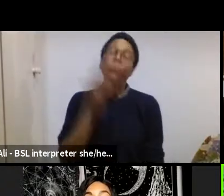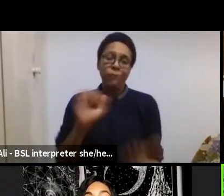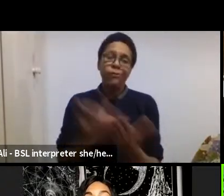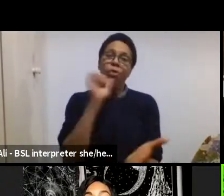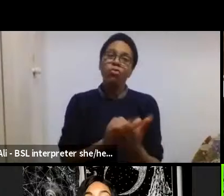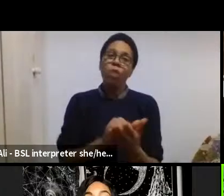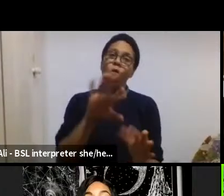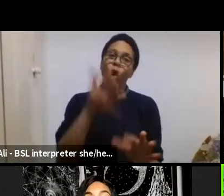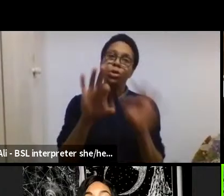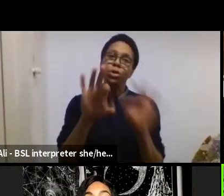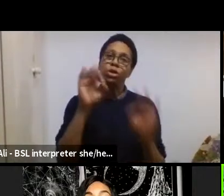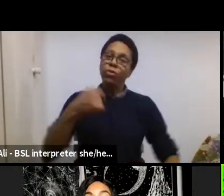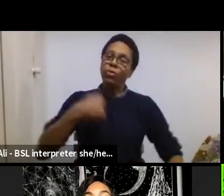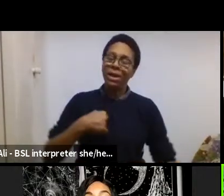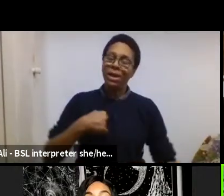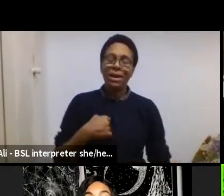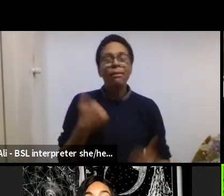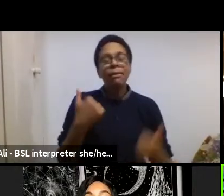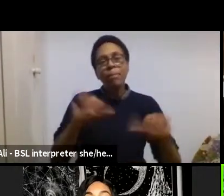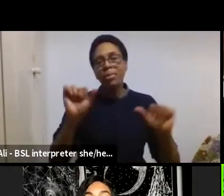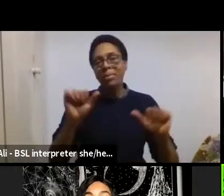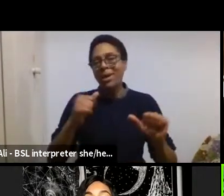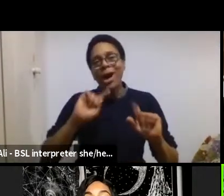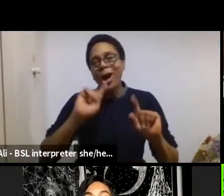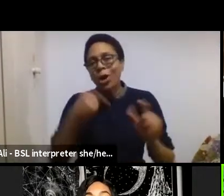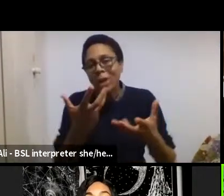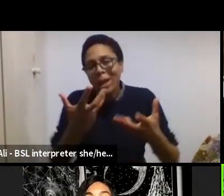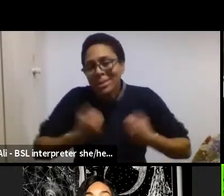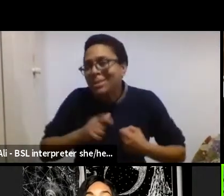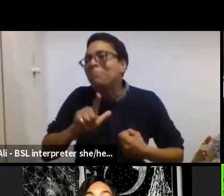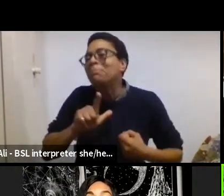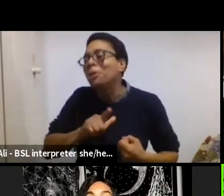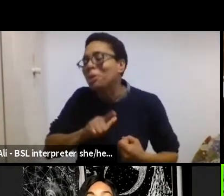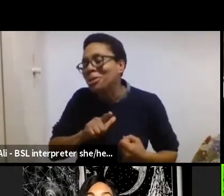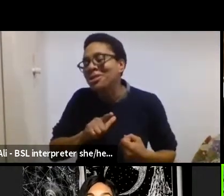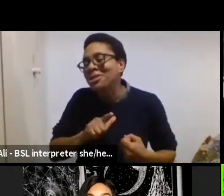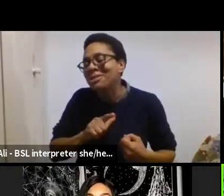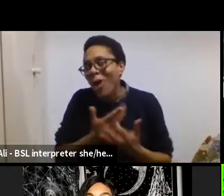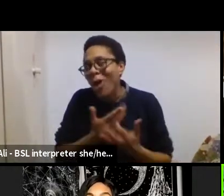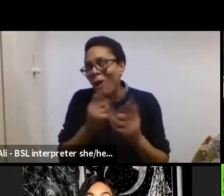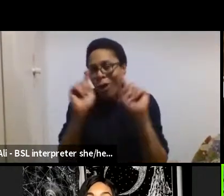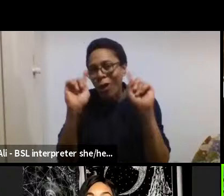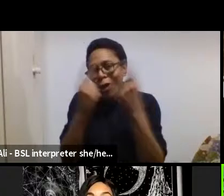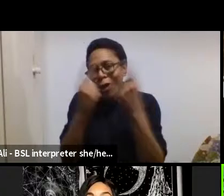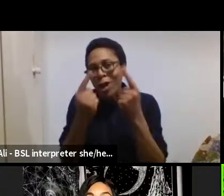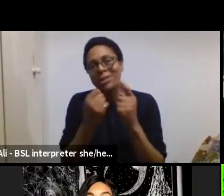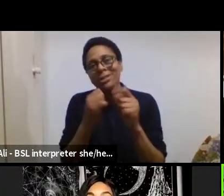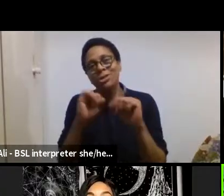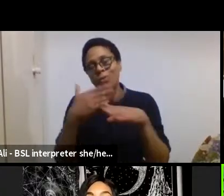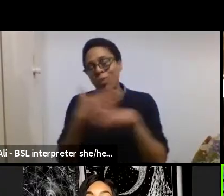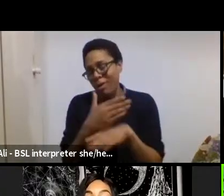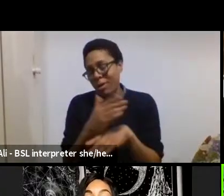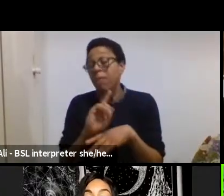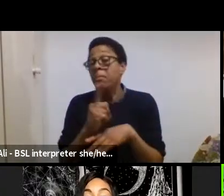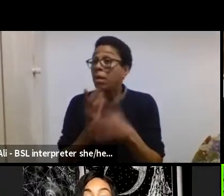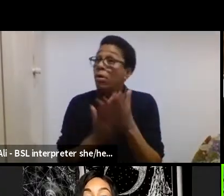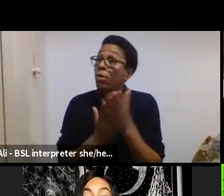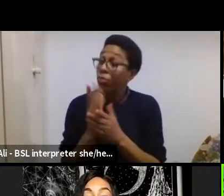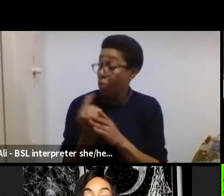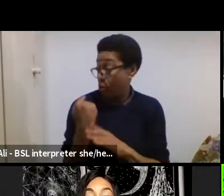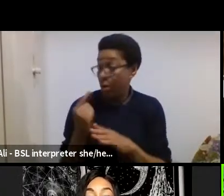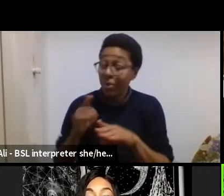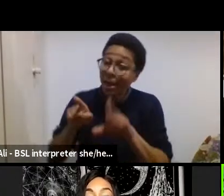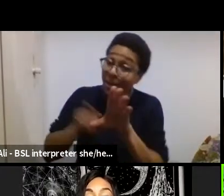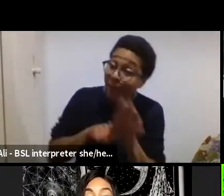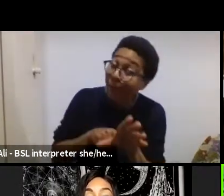end up going through with it just because I had a lot of college stuff going on. Over the next kind of year or so, I was like, yeah, Stonewall, the only definition